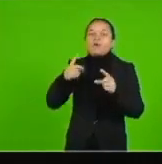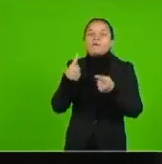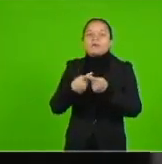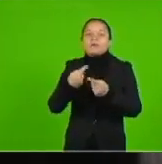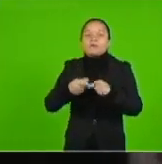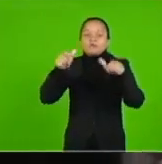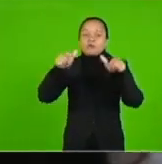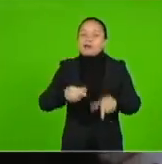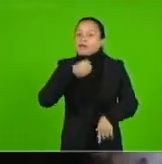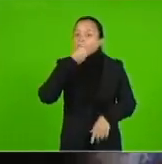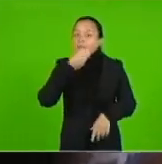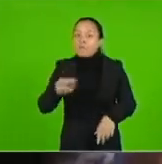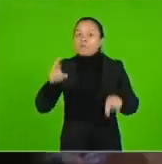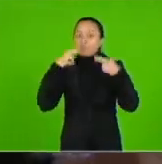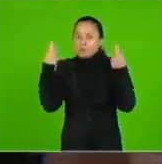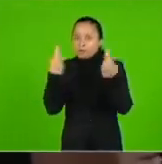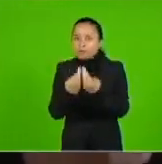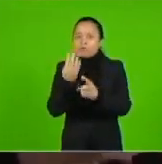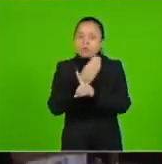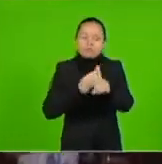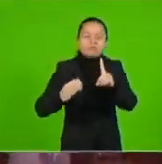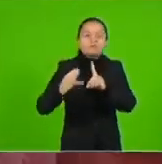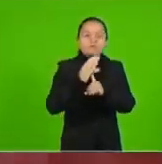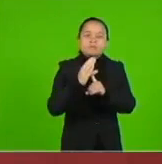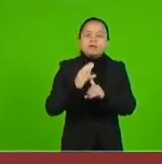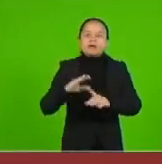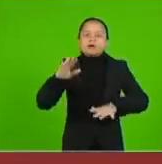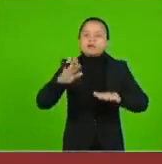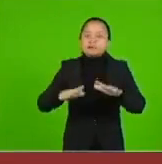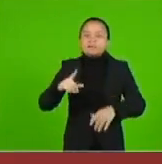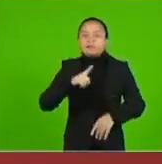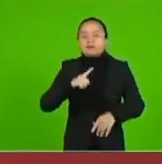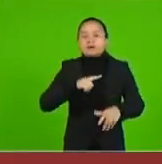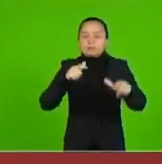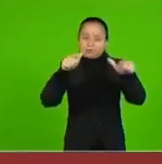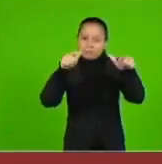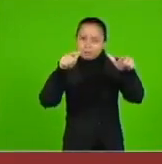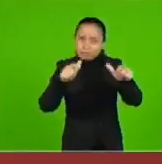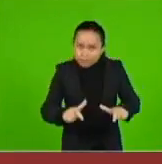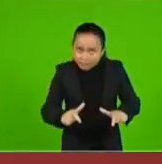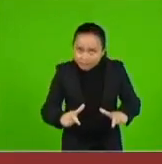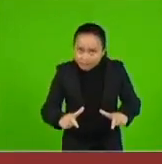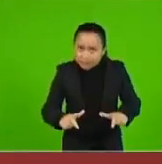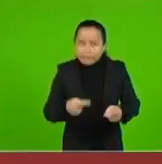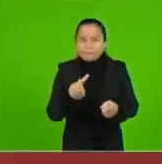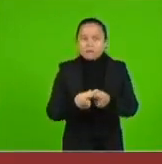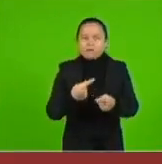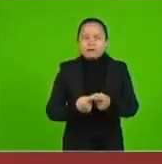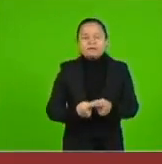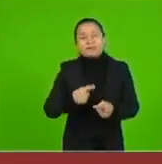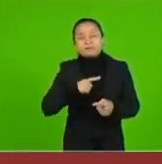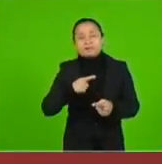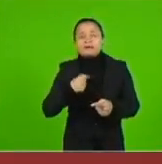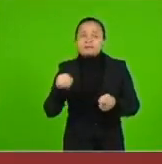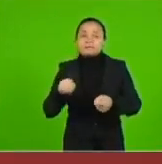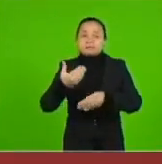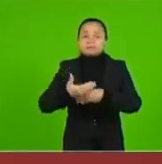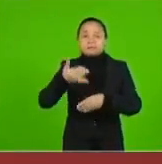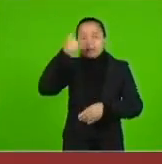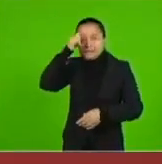more adequate for meetings and services in many, at the same time, where